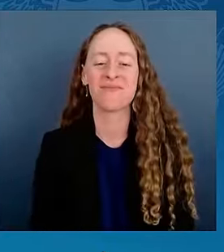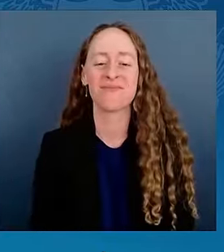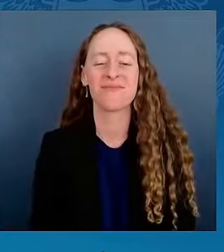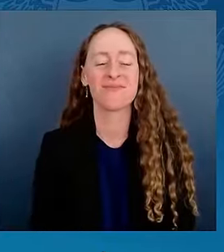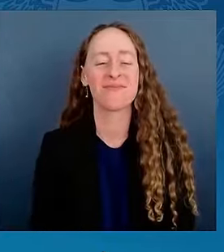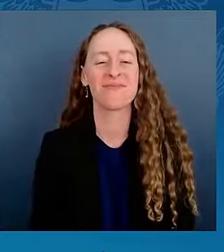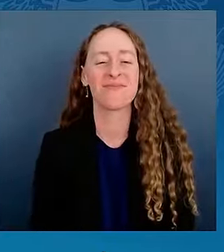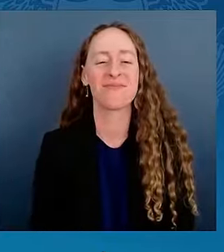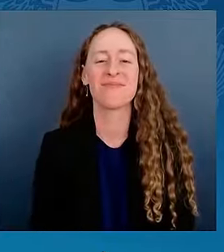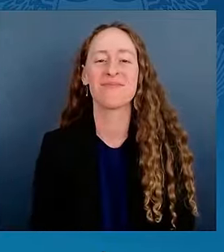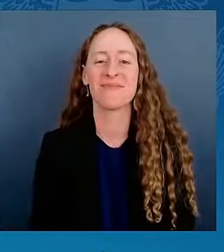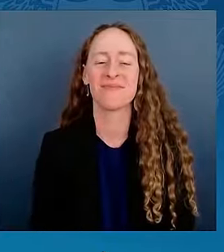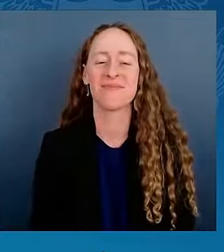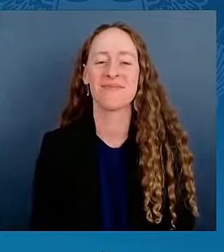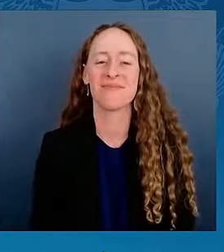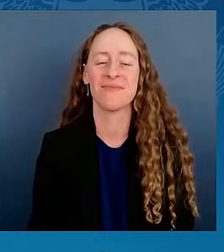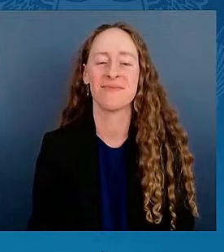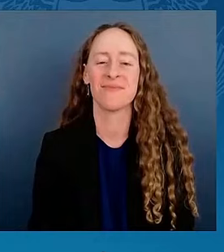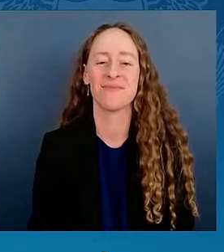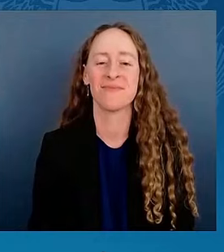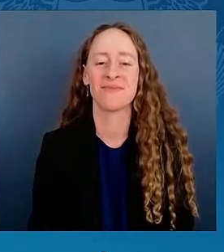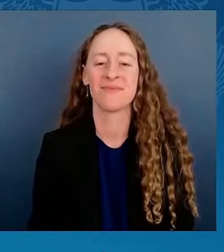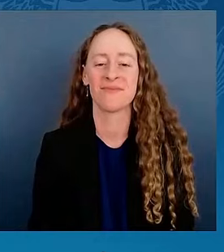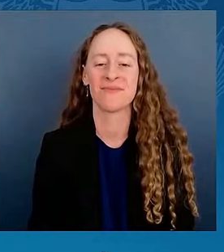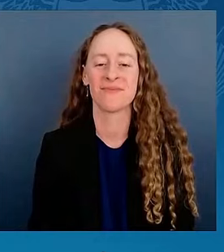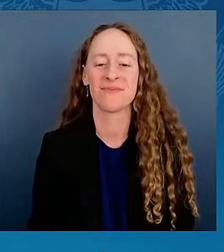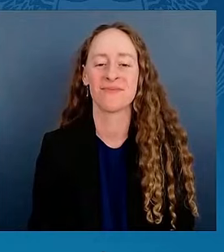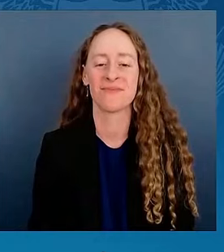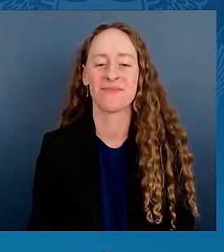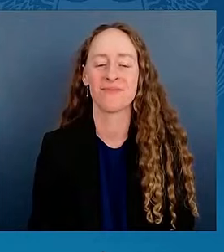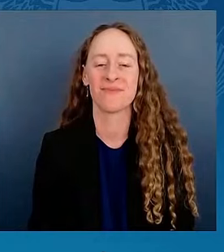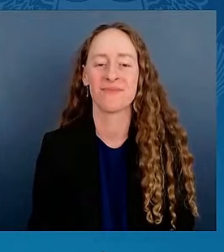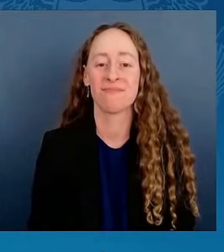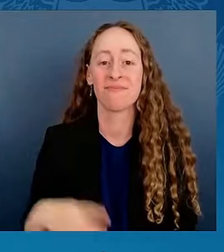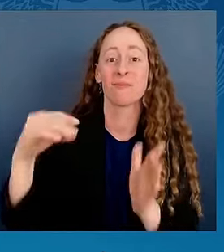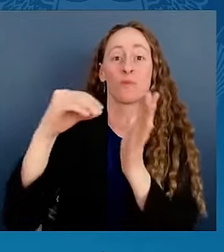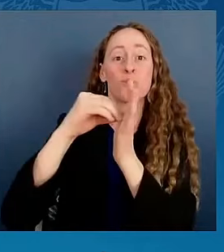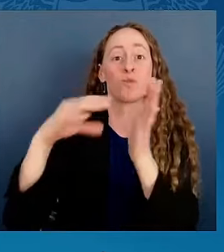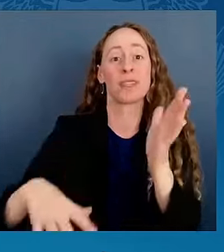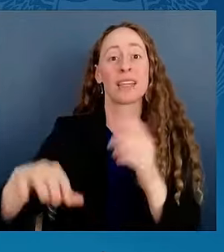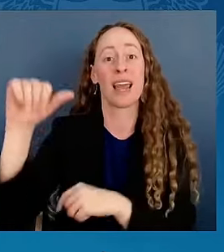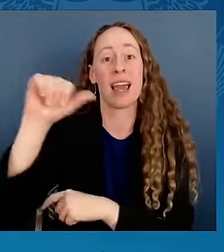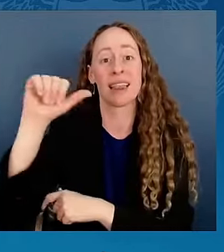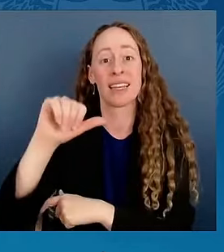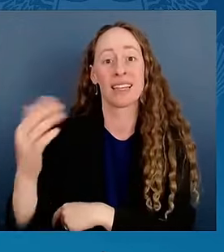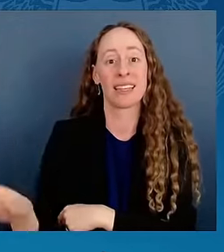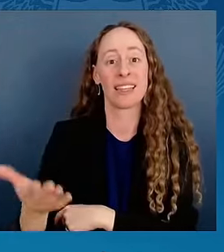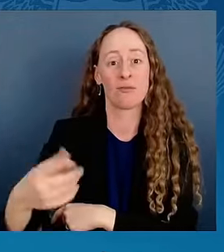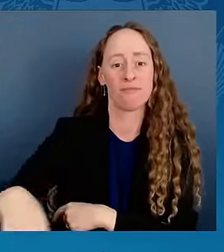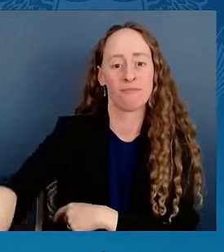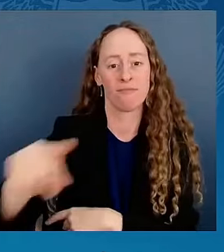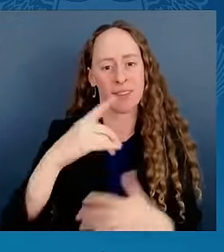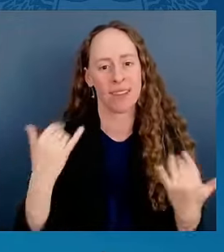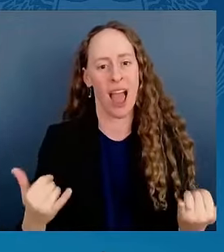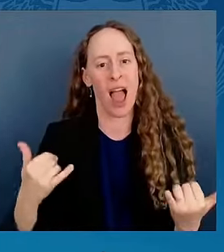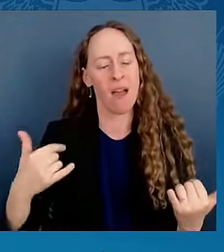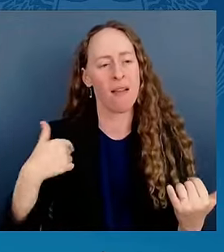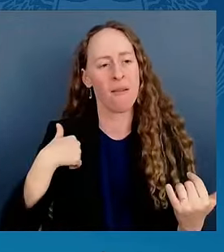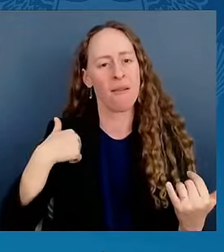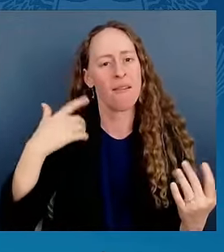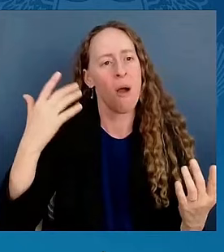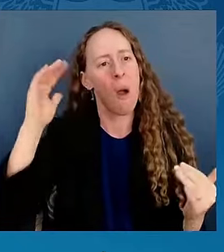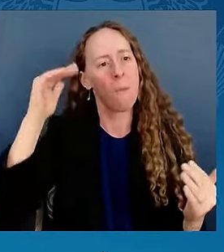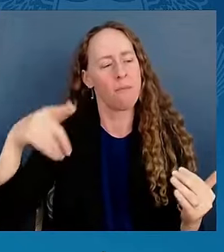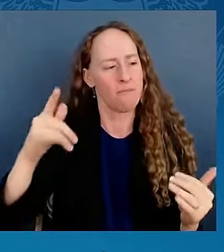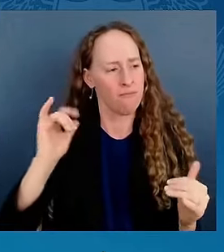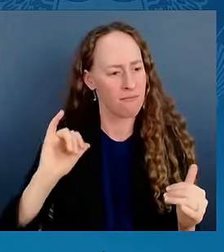For the student athletes here, I hope that you take a moment to truly appreciate what you've achieved. Whether it's your first NCAA championship or